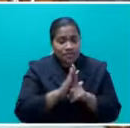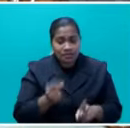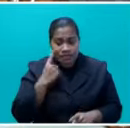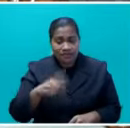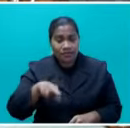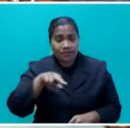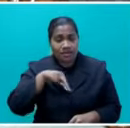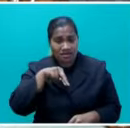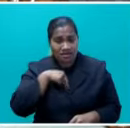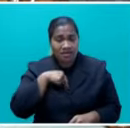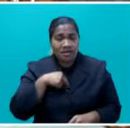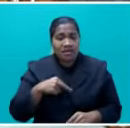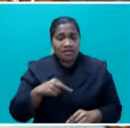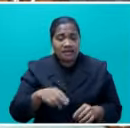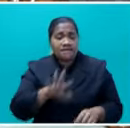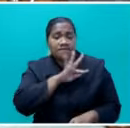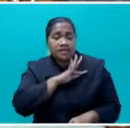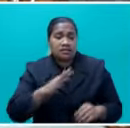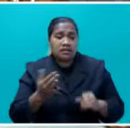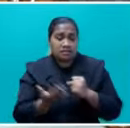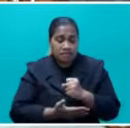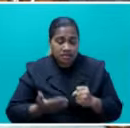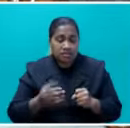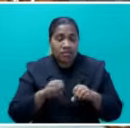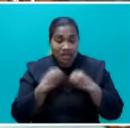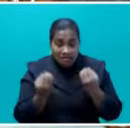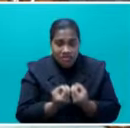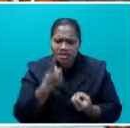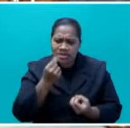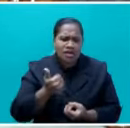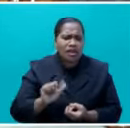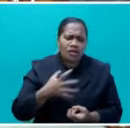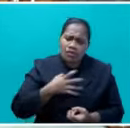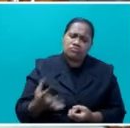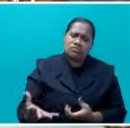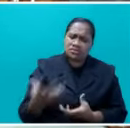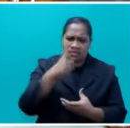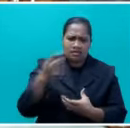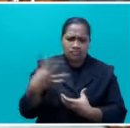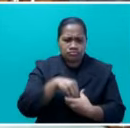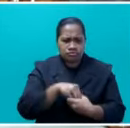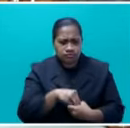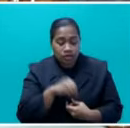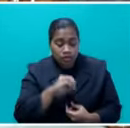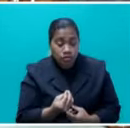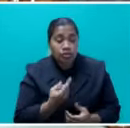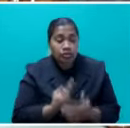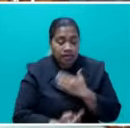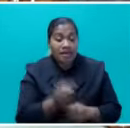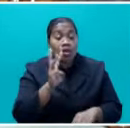currently in Walesi, we could allow more of them to come in through this platform. Therefore, the intention is for Walesi services to expand to look after